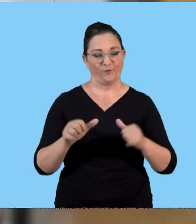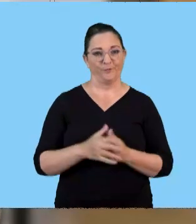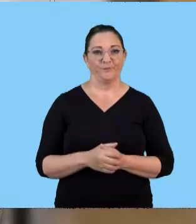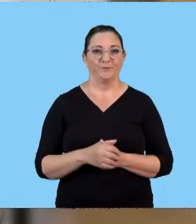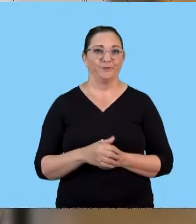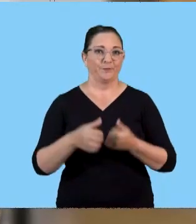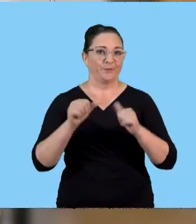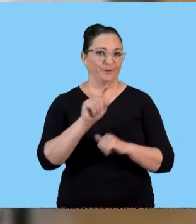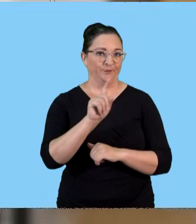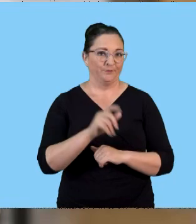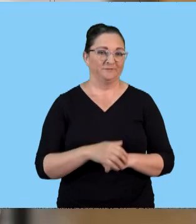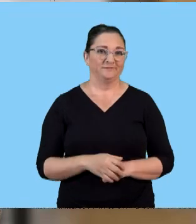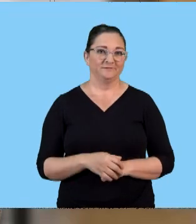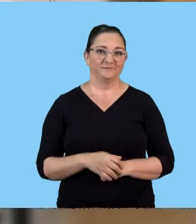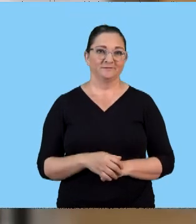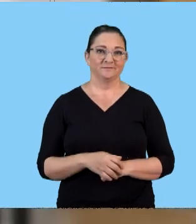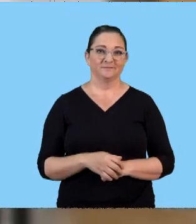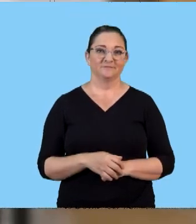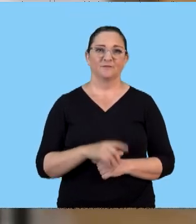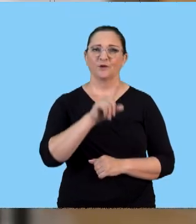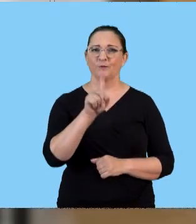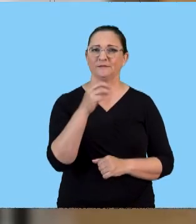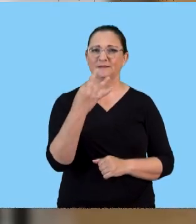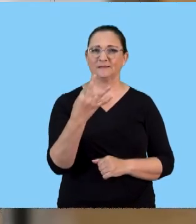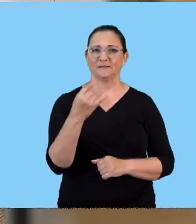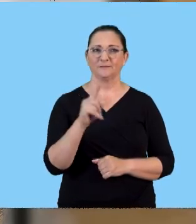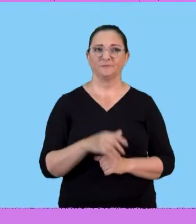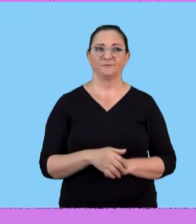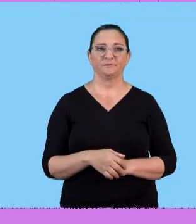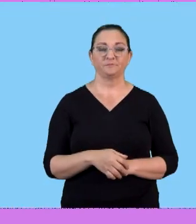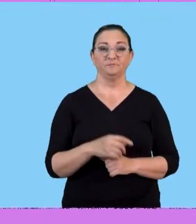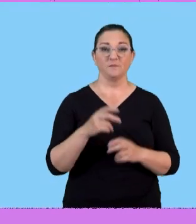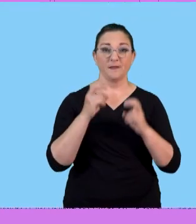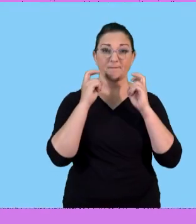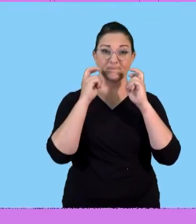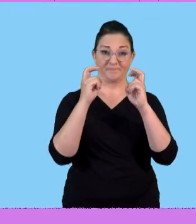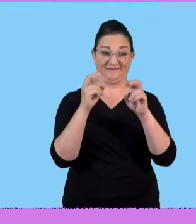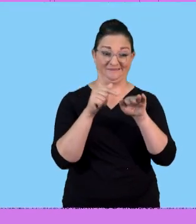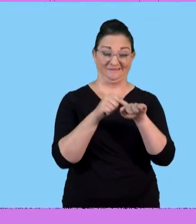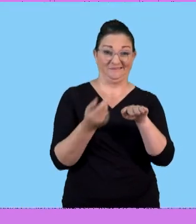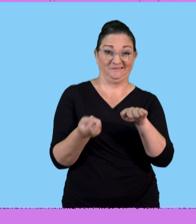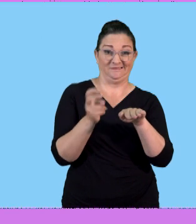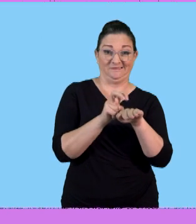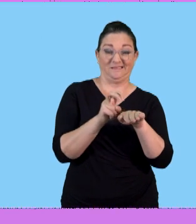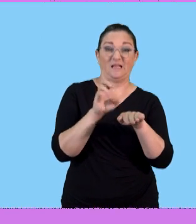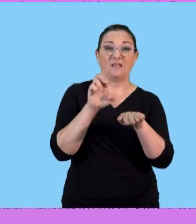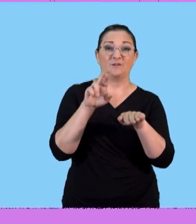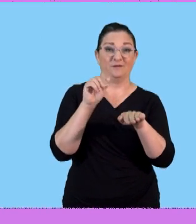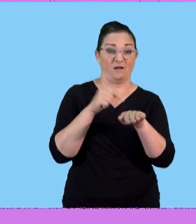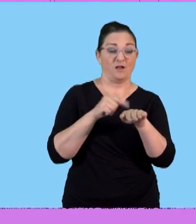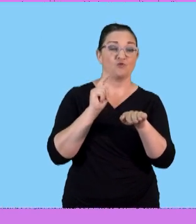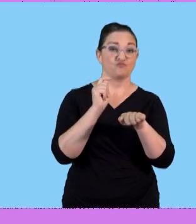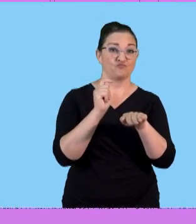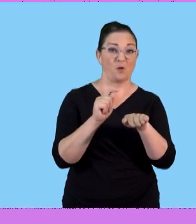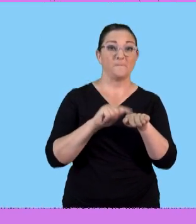on to our next question. In question number 3, it says, the bus Eric traveled with stopped